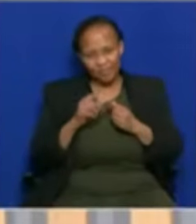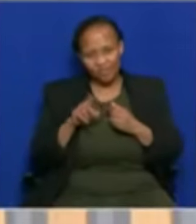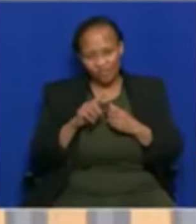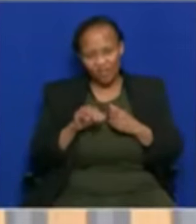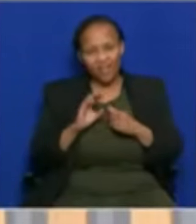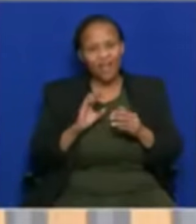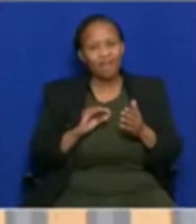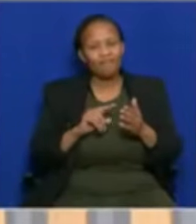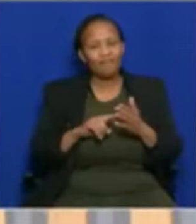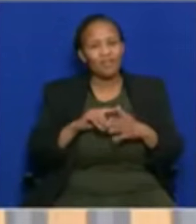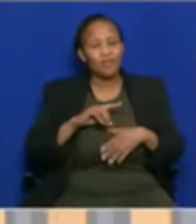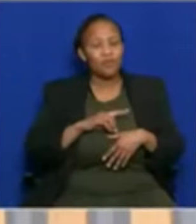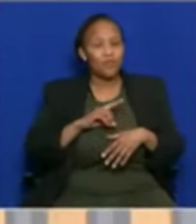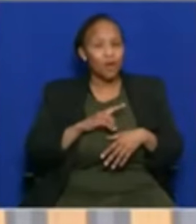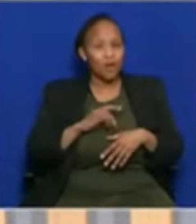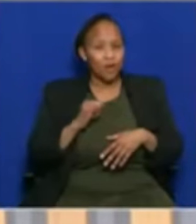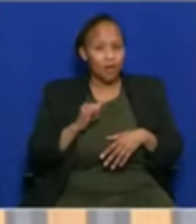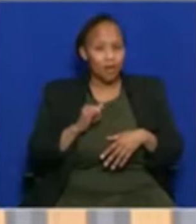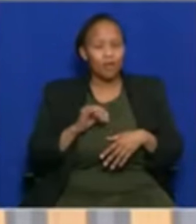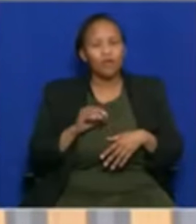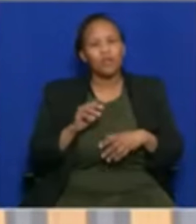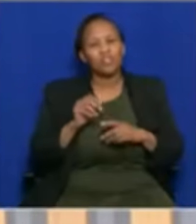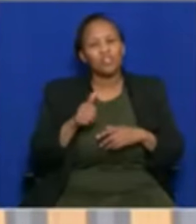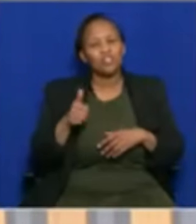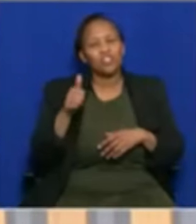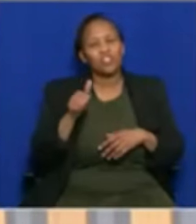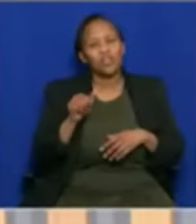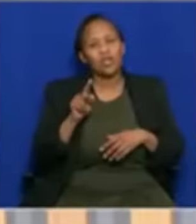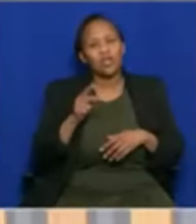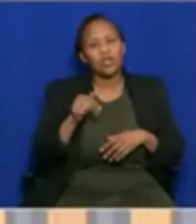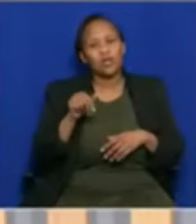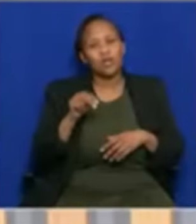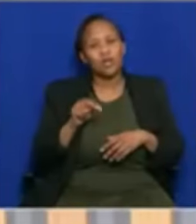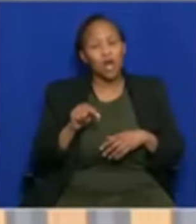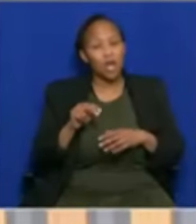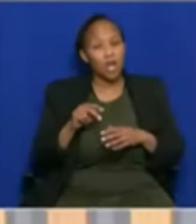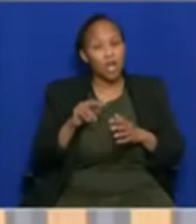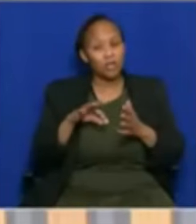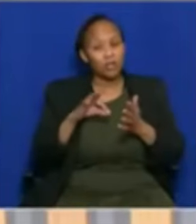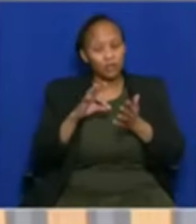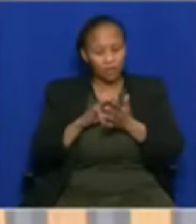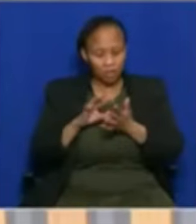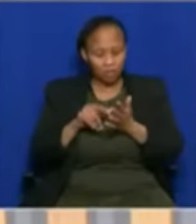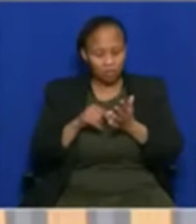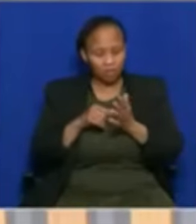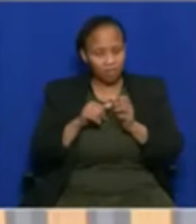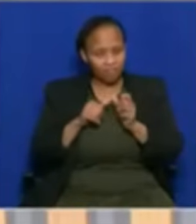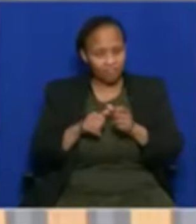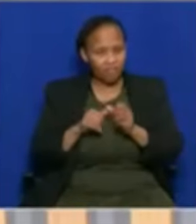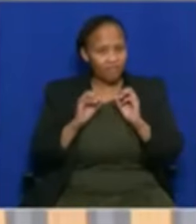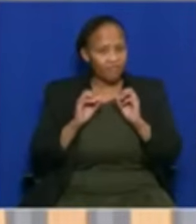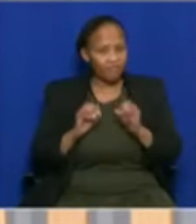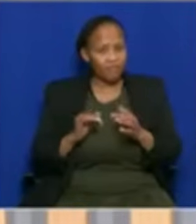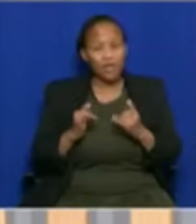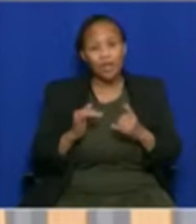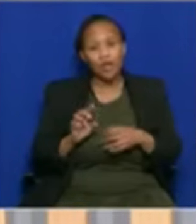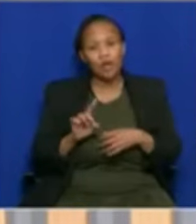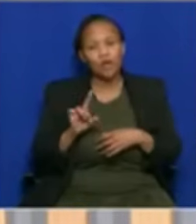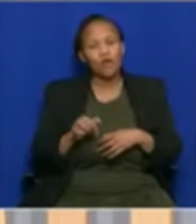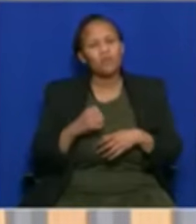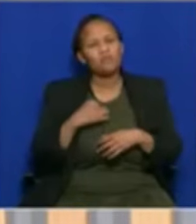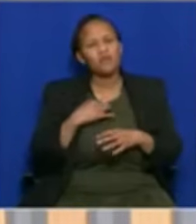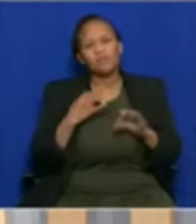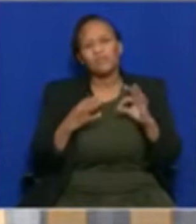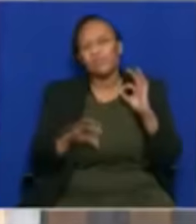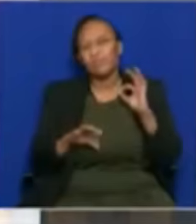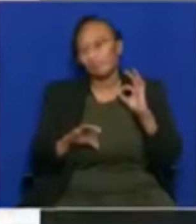General Khan should have signed. Yes. And my question is simply, in terms of what is that required,